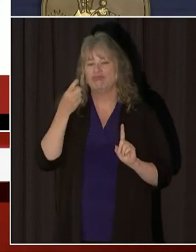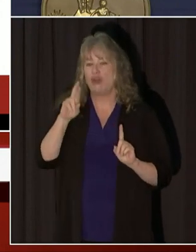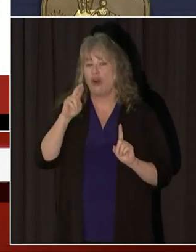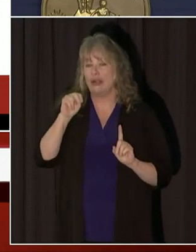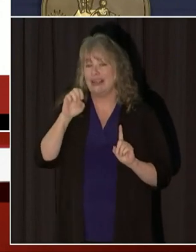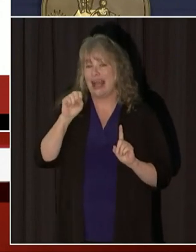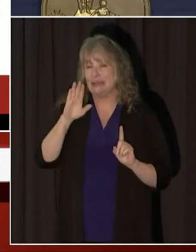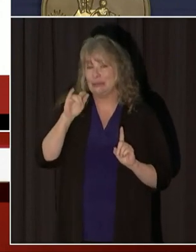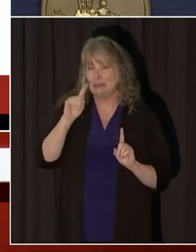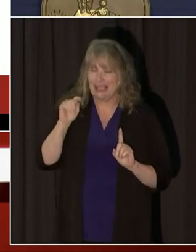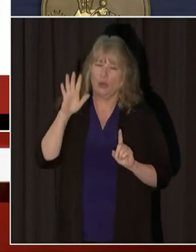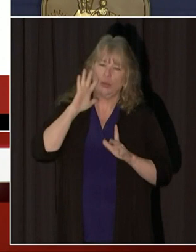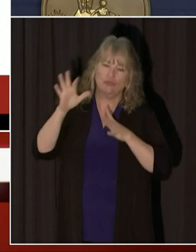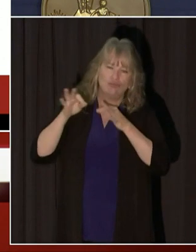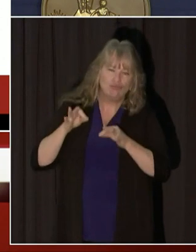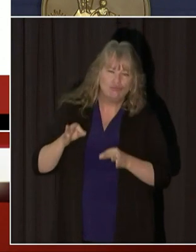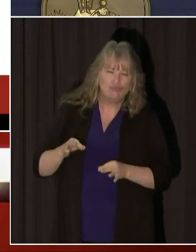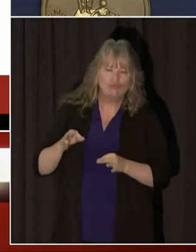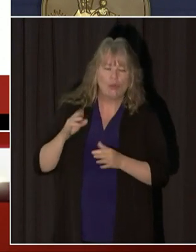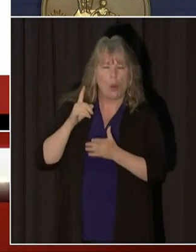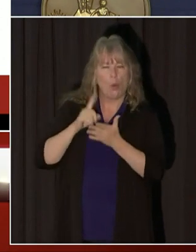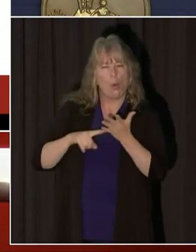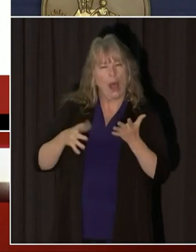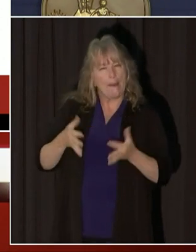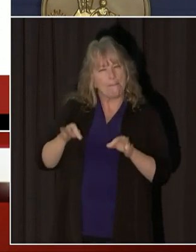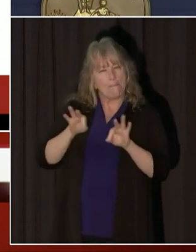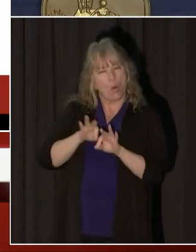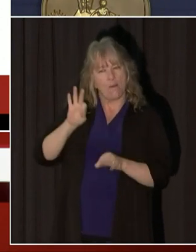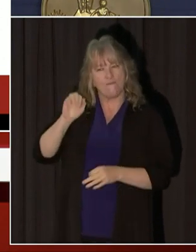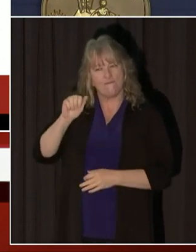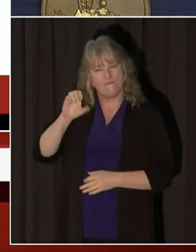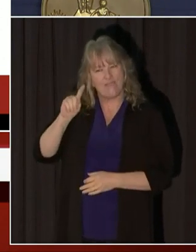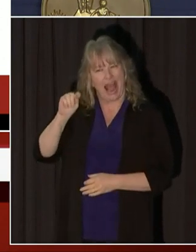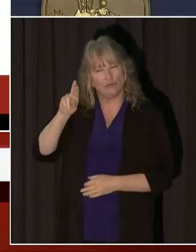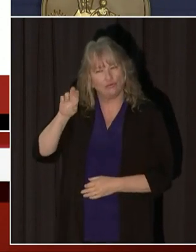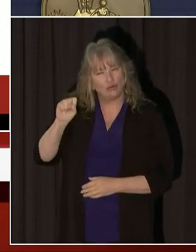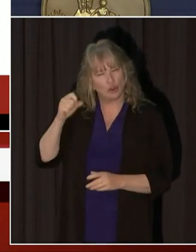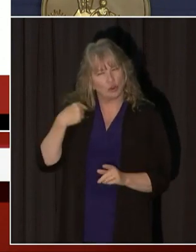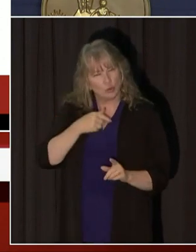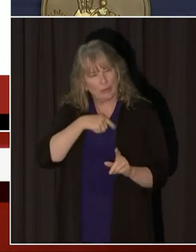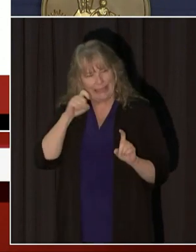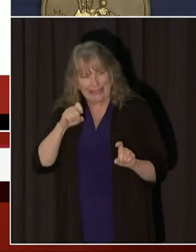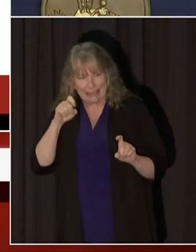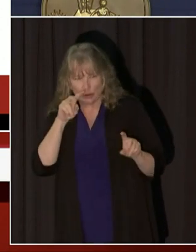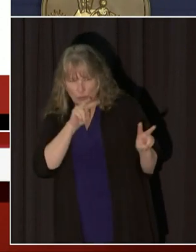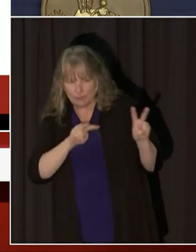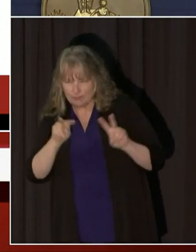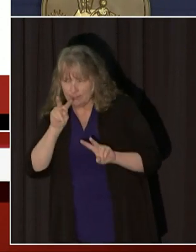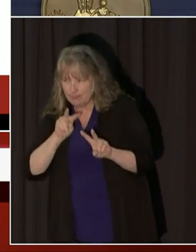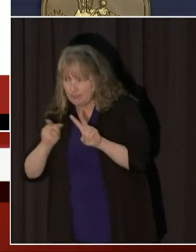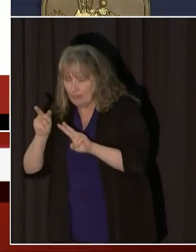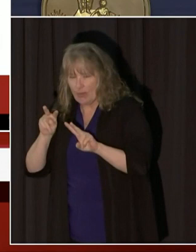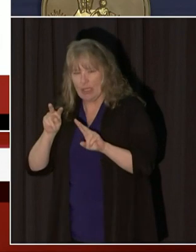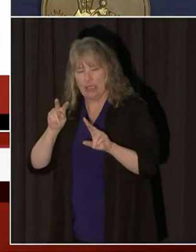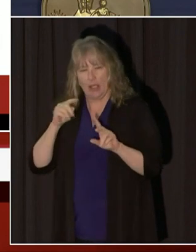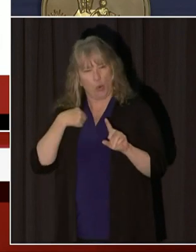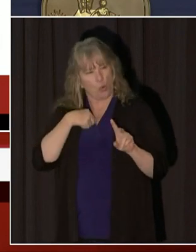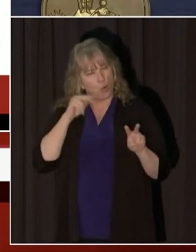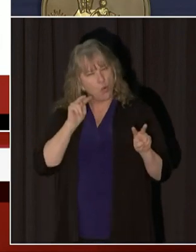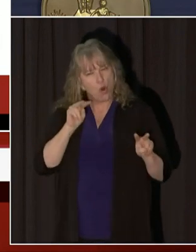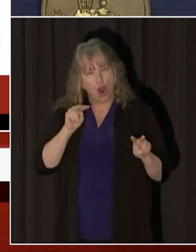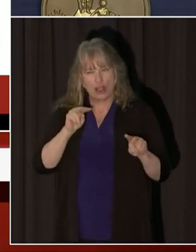these factors that the district is watching, including how the virus is spreading through our community, our